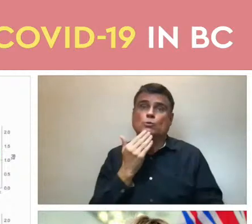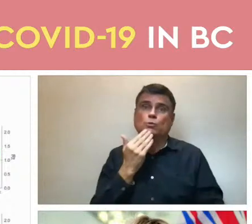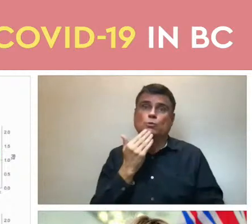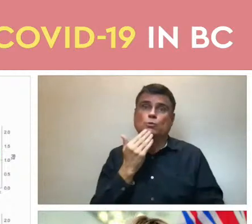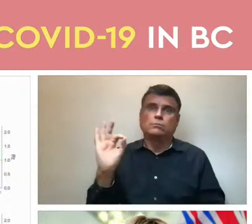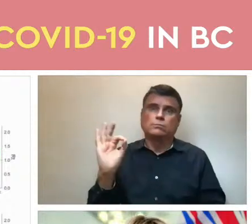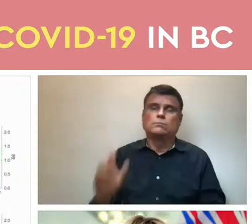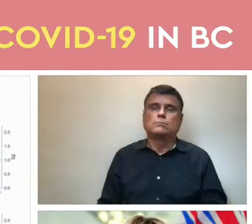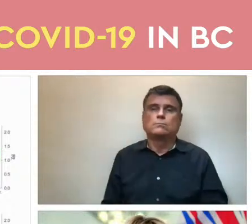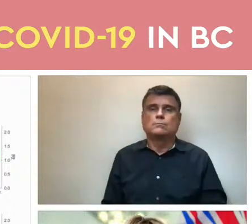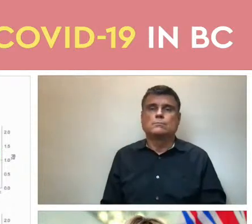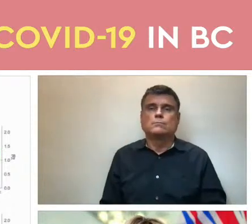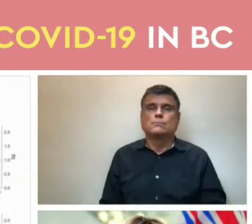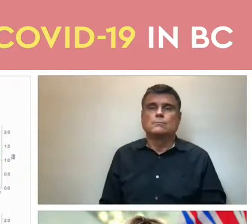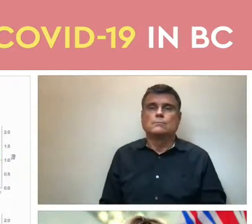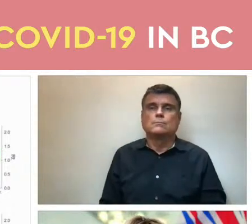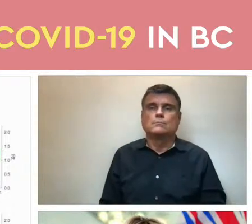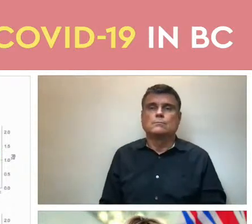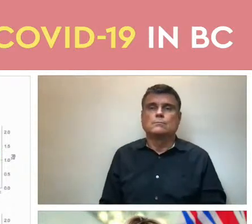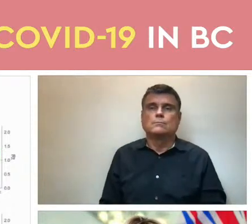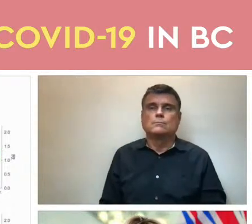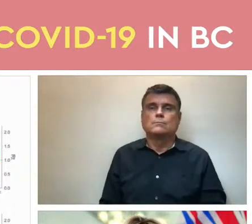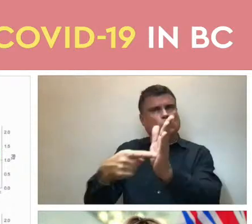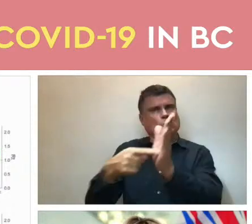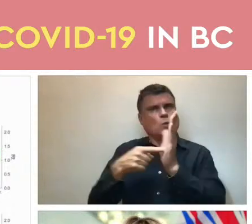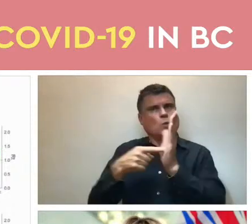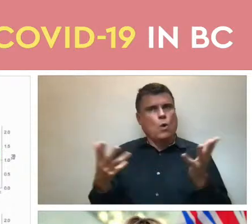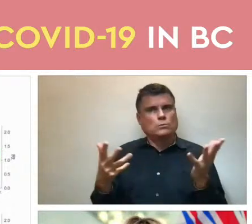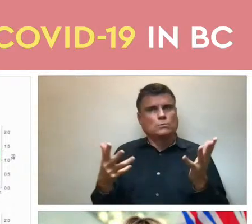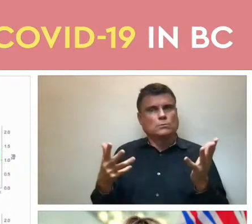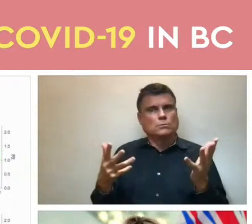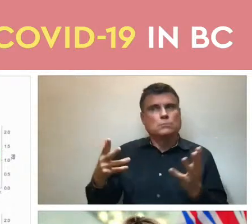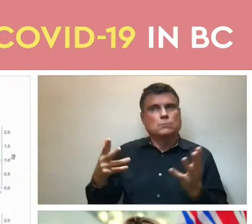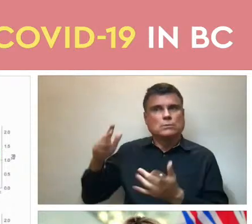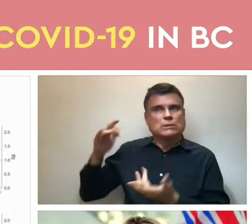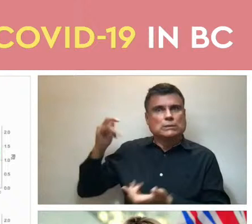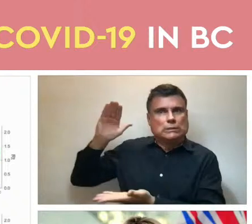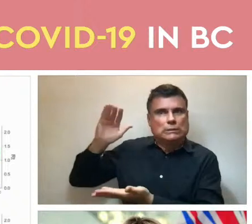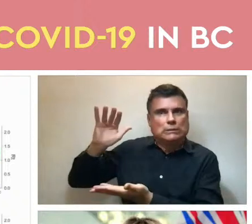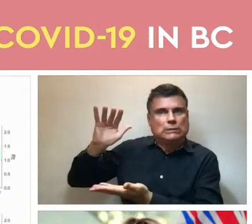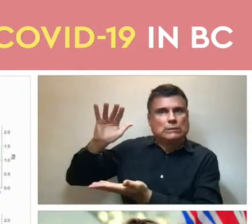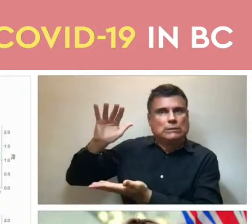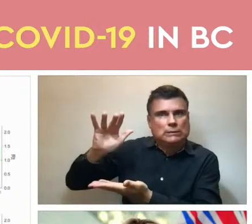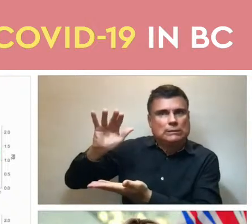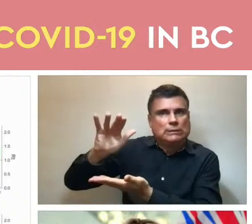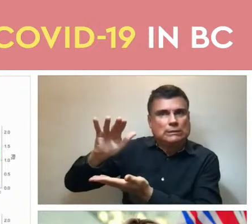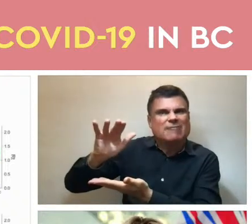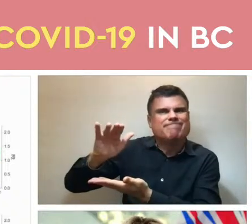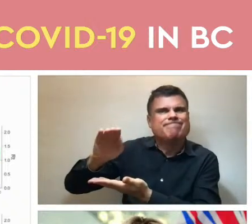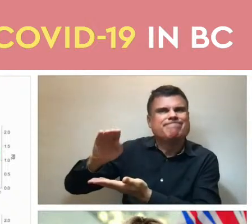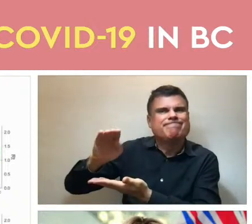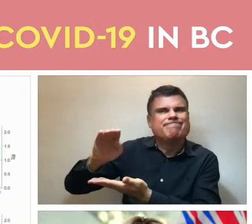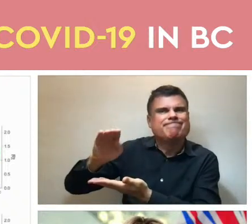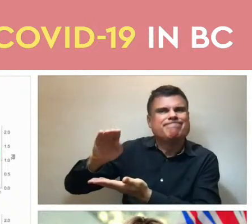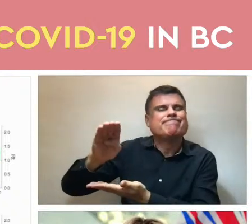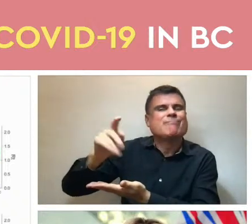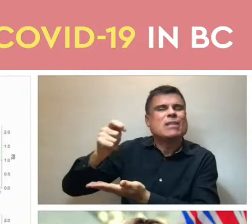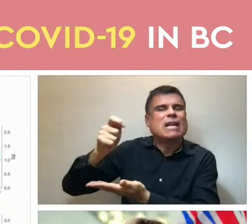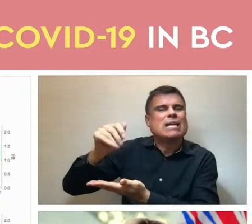a path that has been slowly going down, but now is leveling off and can become